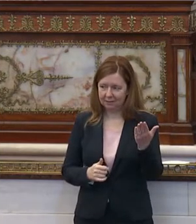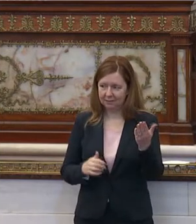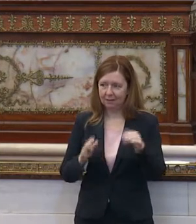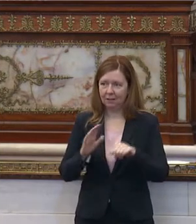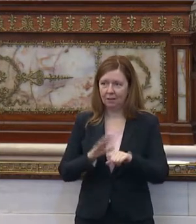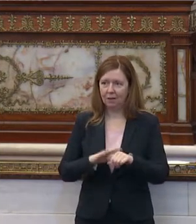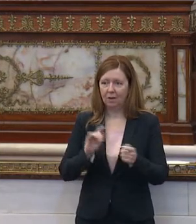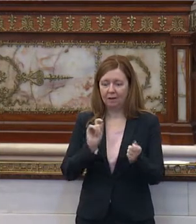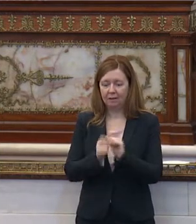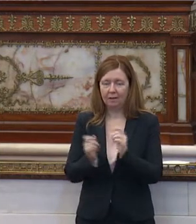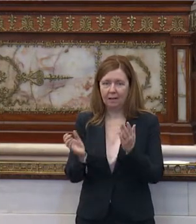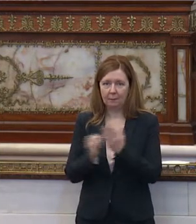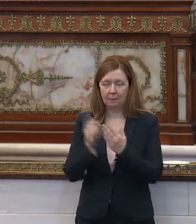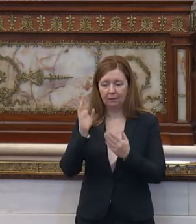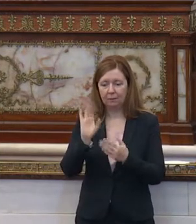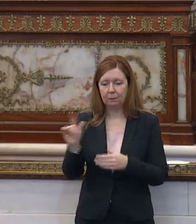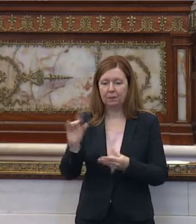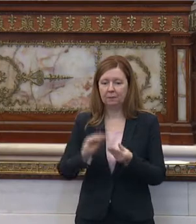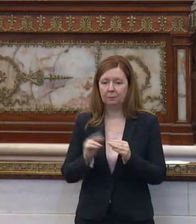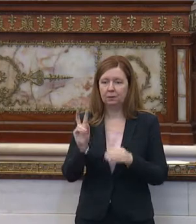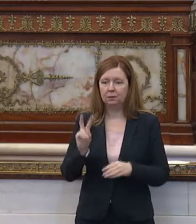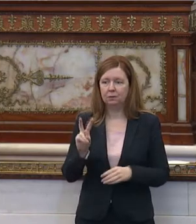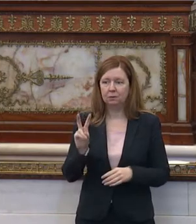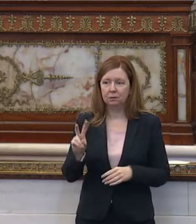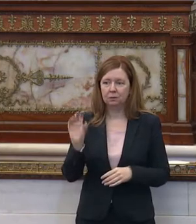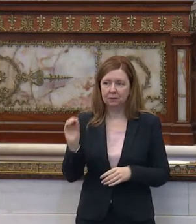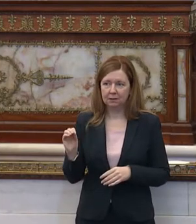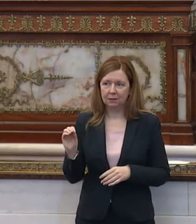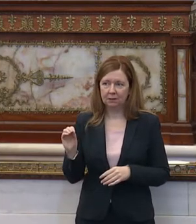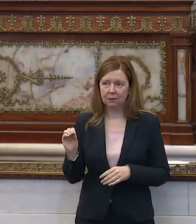on the amendment for Bill Number